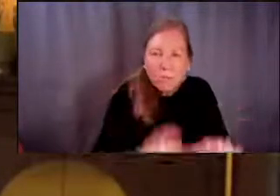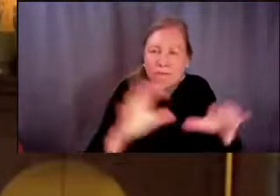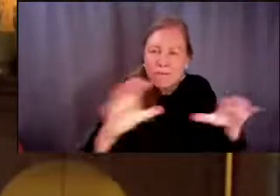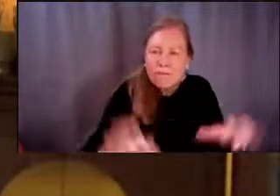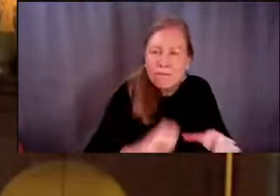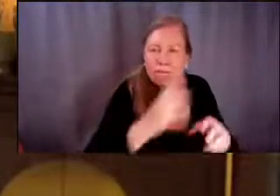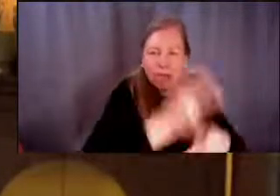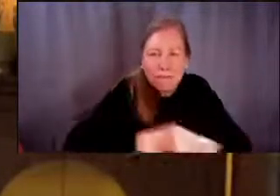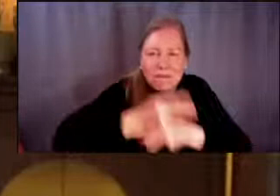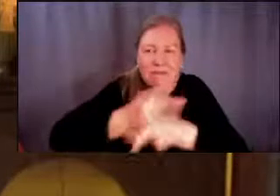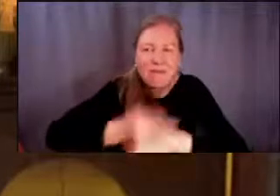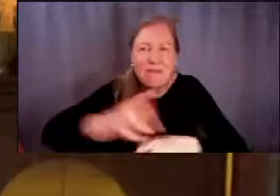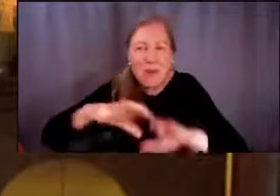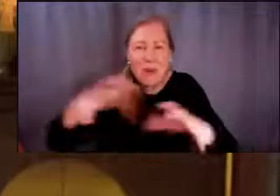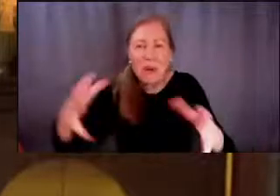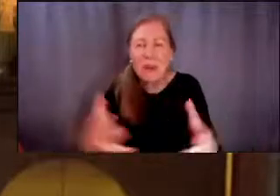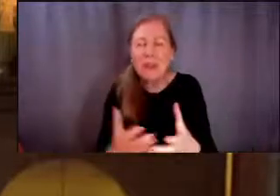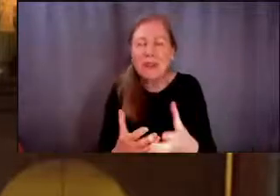Revelation song.